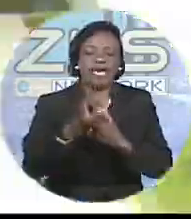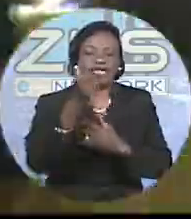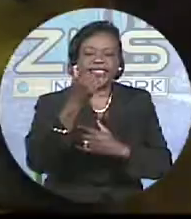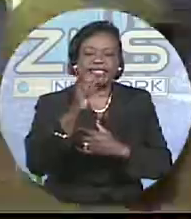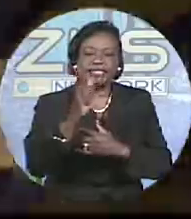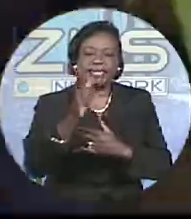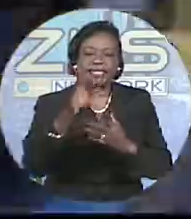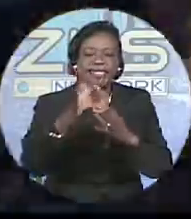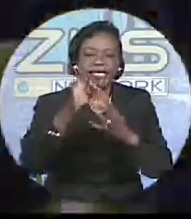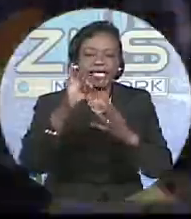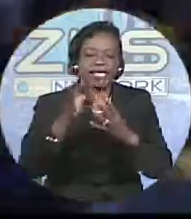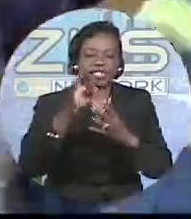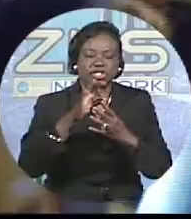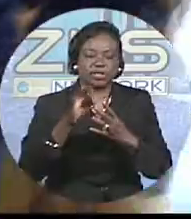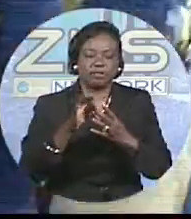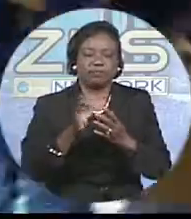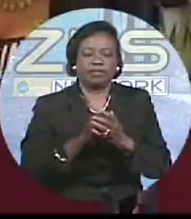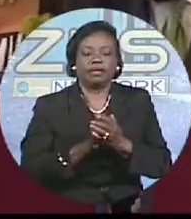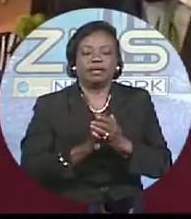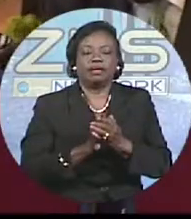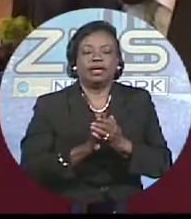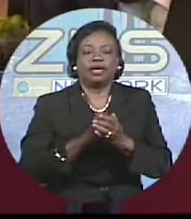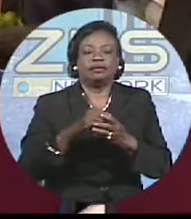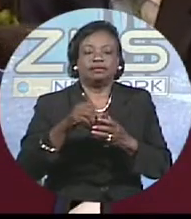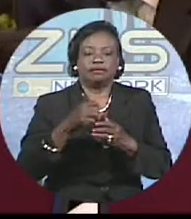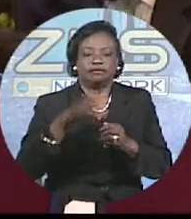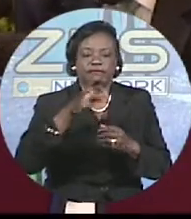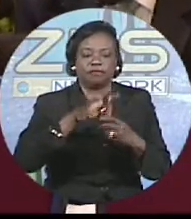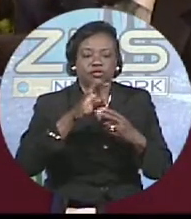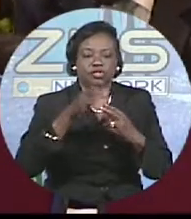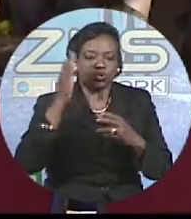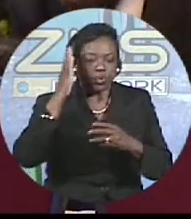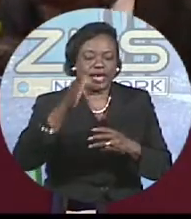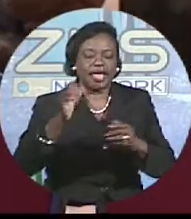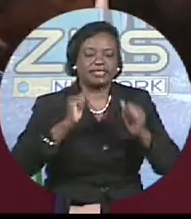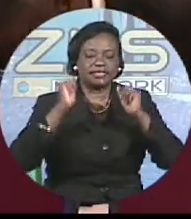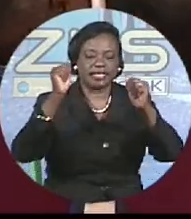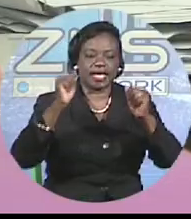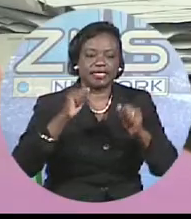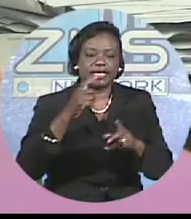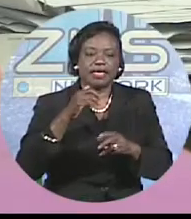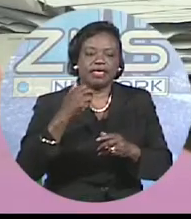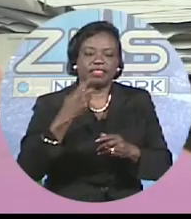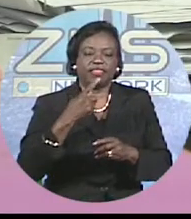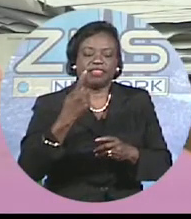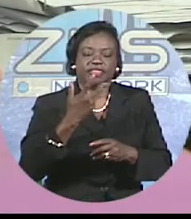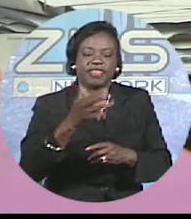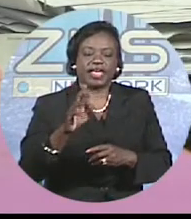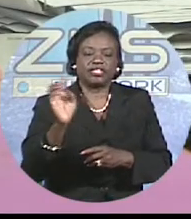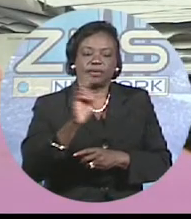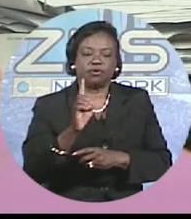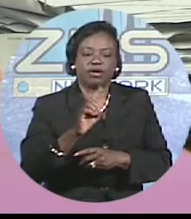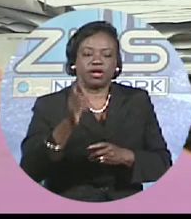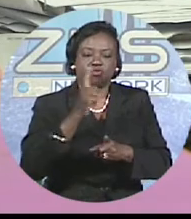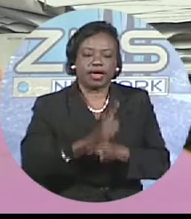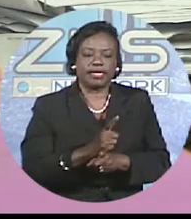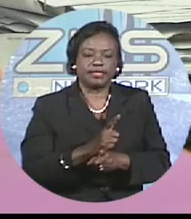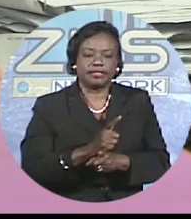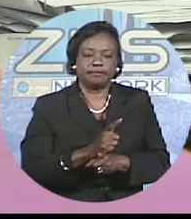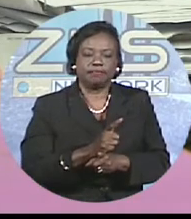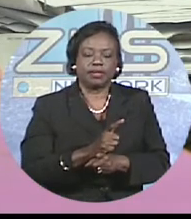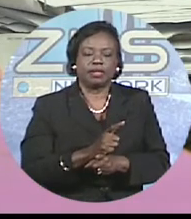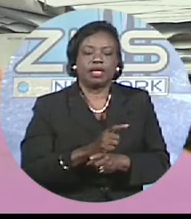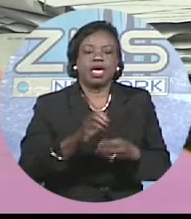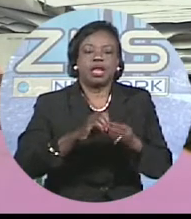registered voters eager to exercise their democratic right. Parliamentary Commissioner Sherlyn Hall on the nomination process.